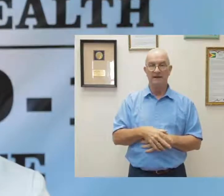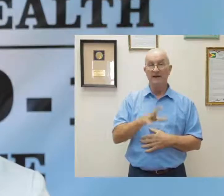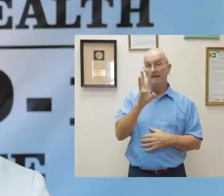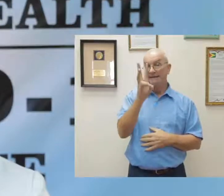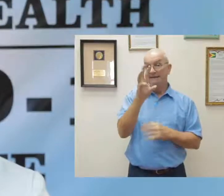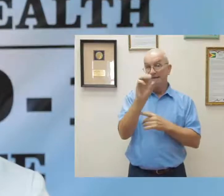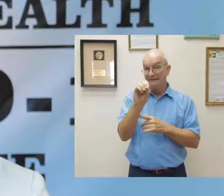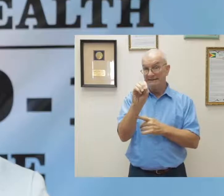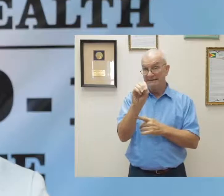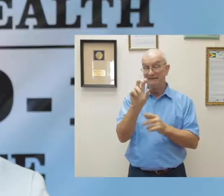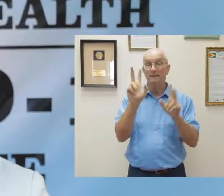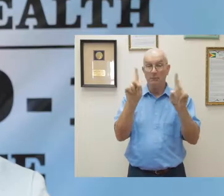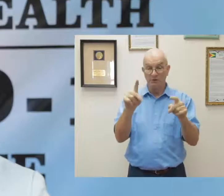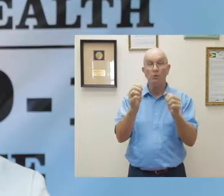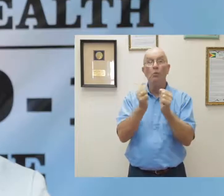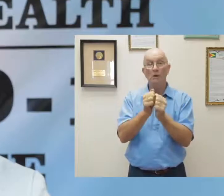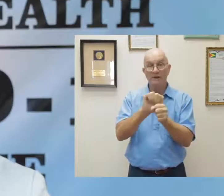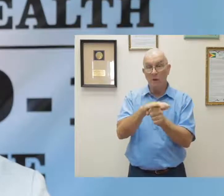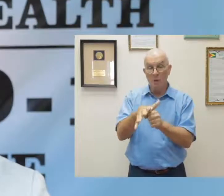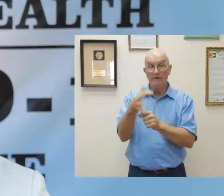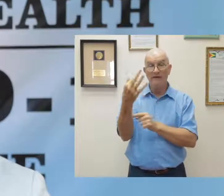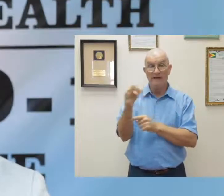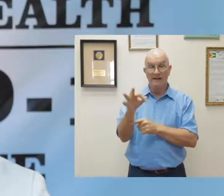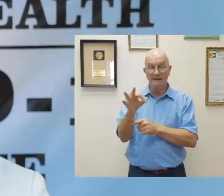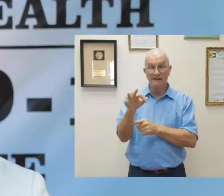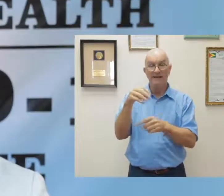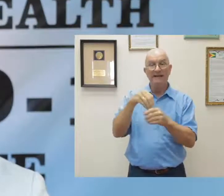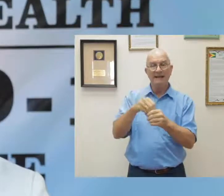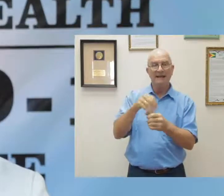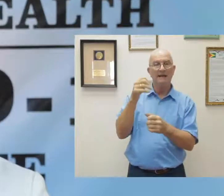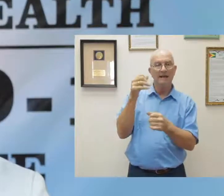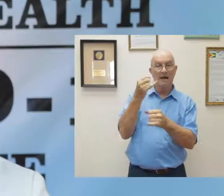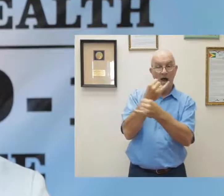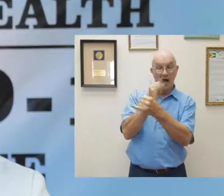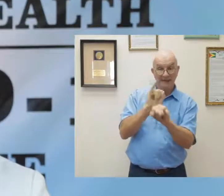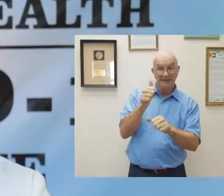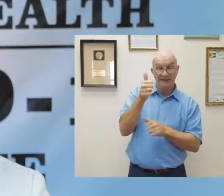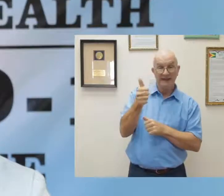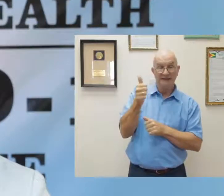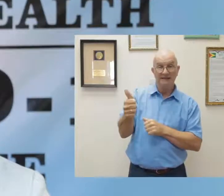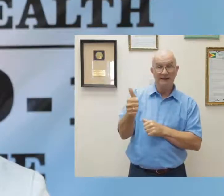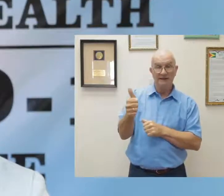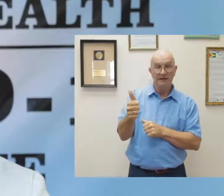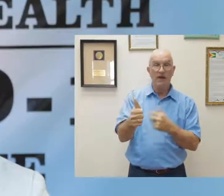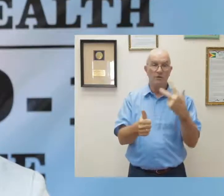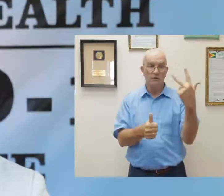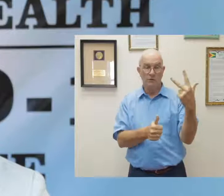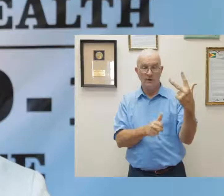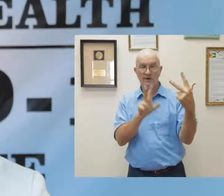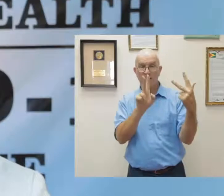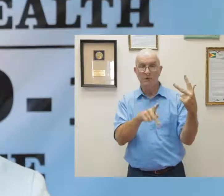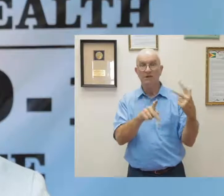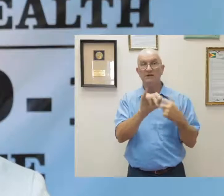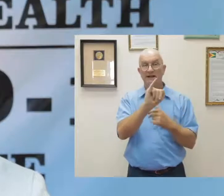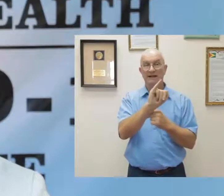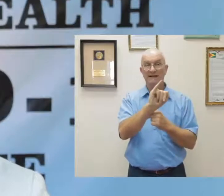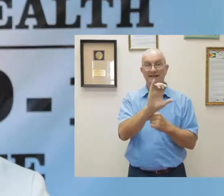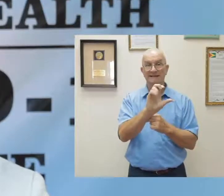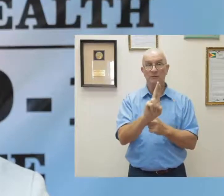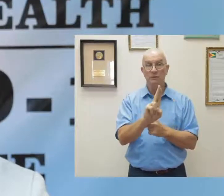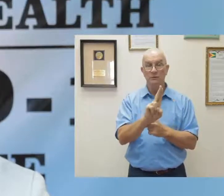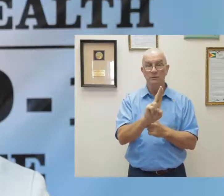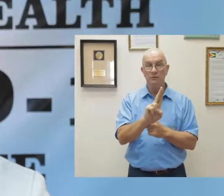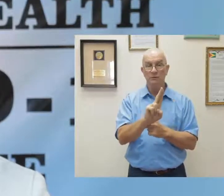60 active cases in institutional isolation, 3 patients in the COVID